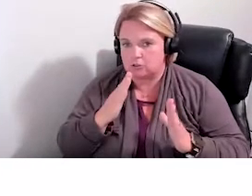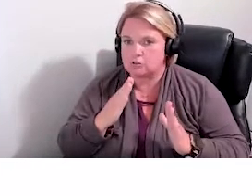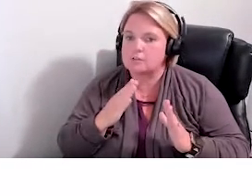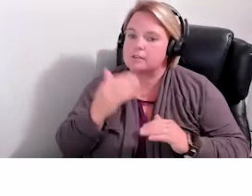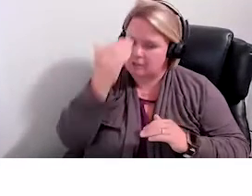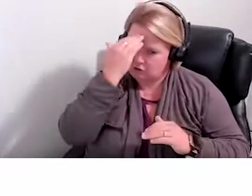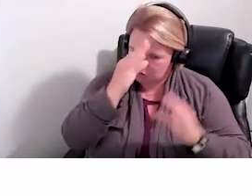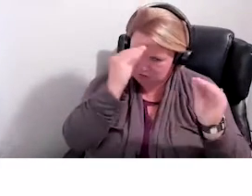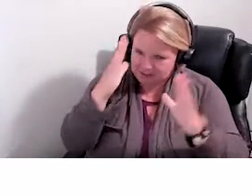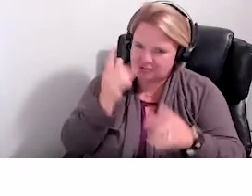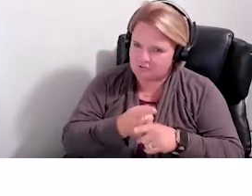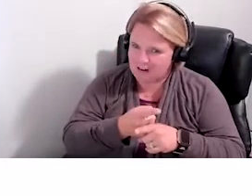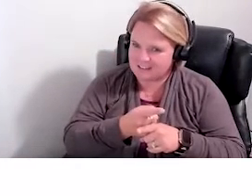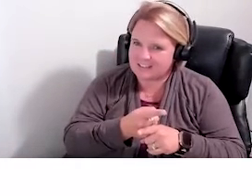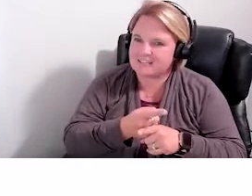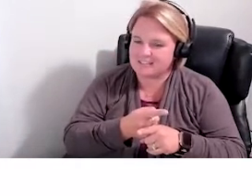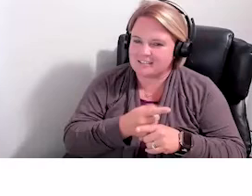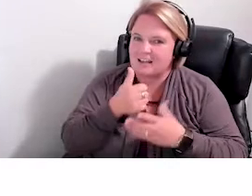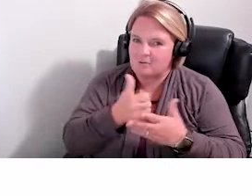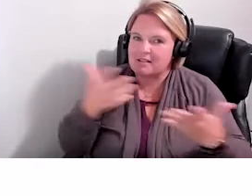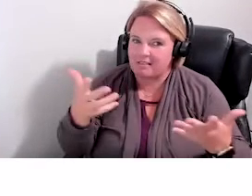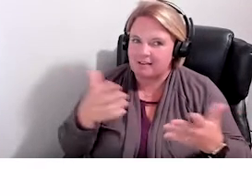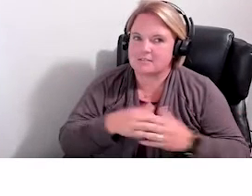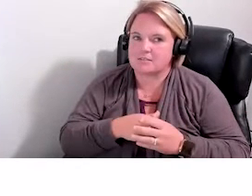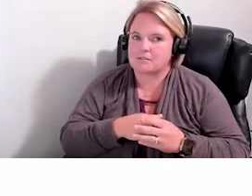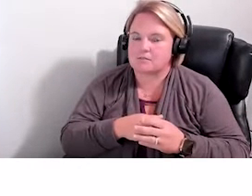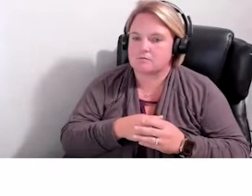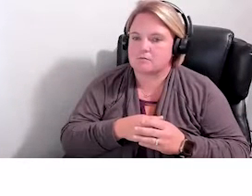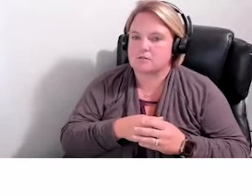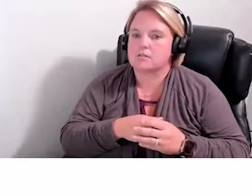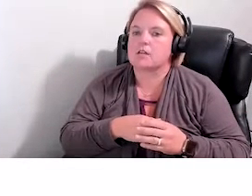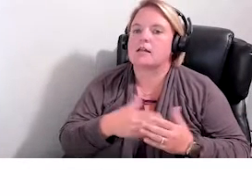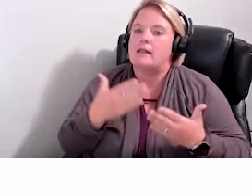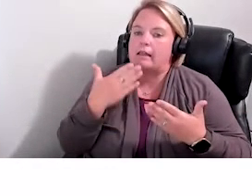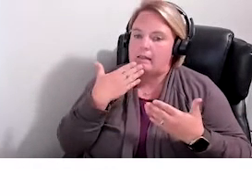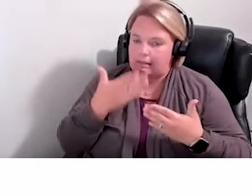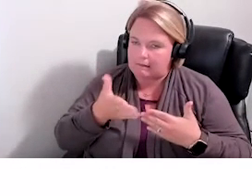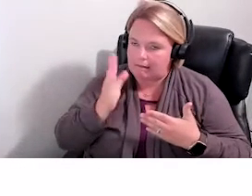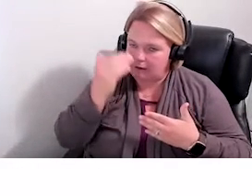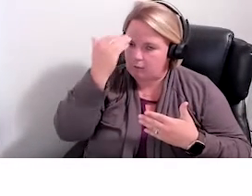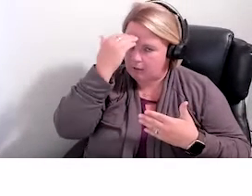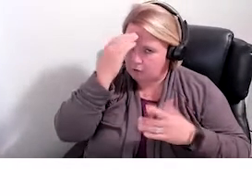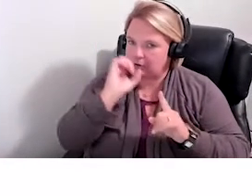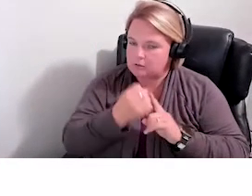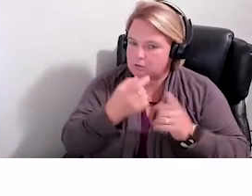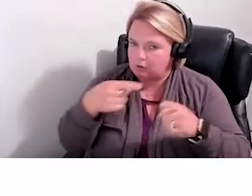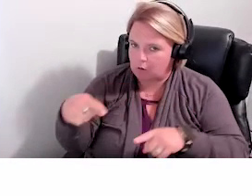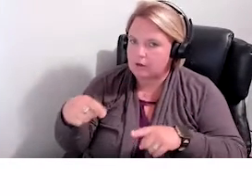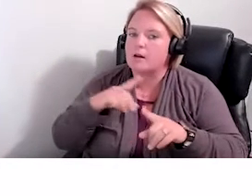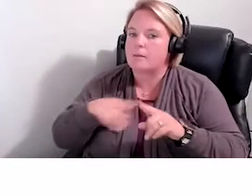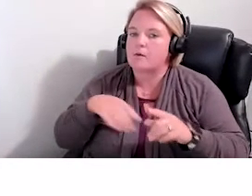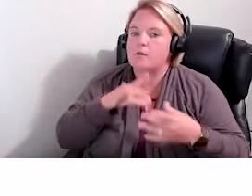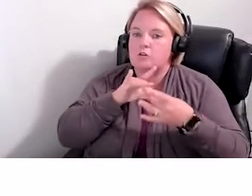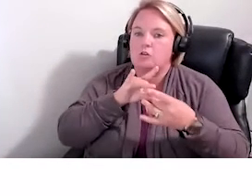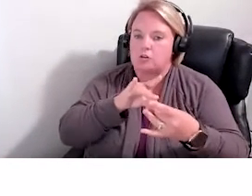your instructors, right? And they were super helpful. They raised a flag, thankfully we were aware of the situation going on, but we were able to connect